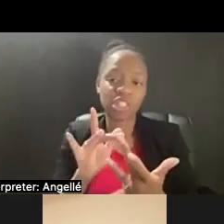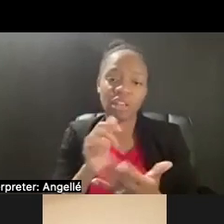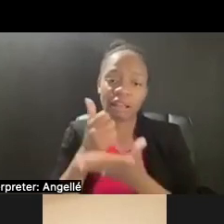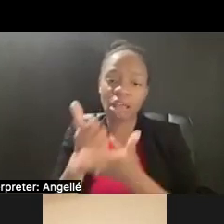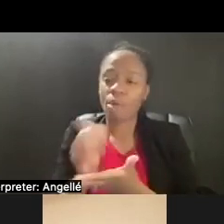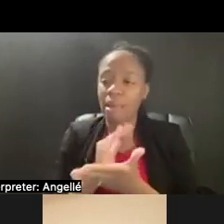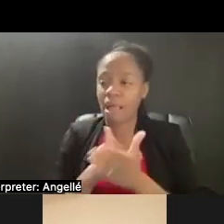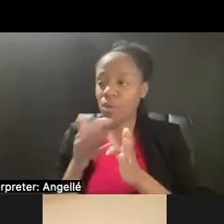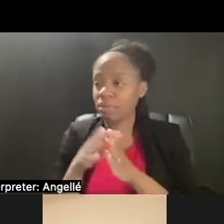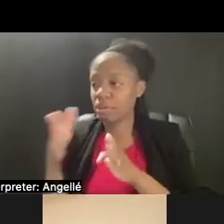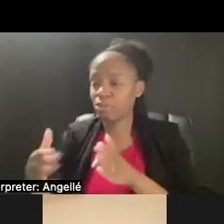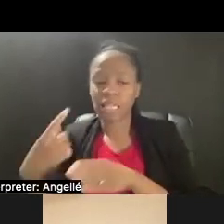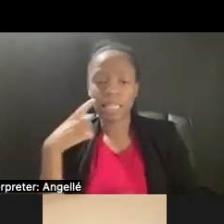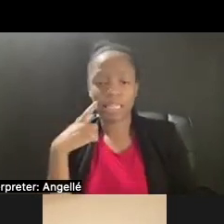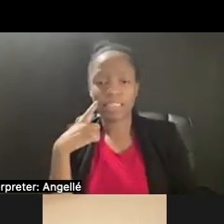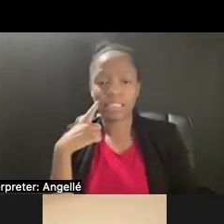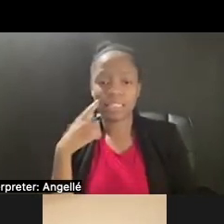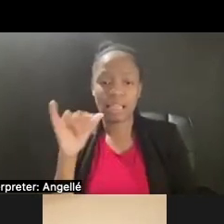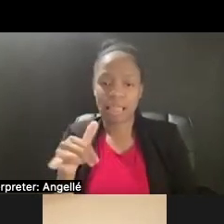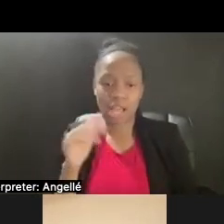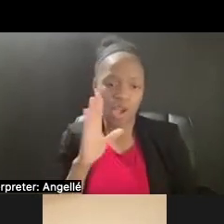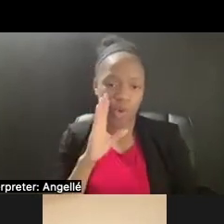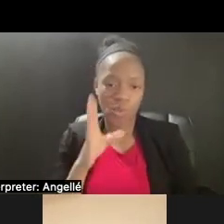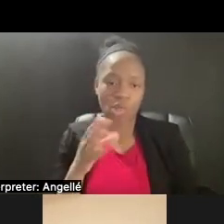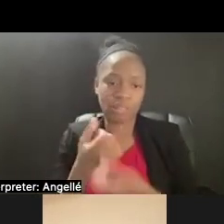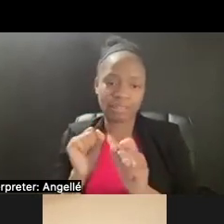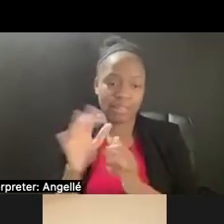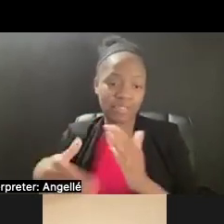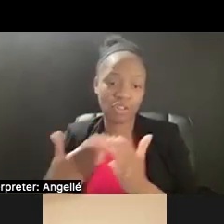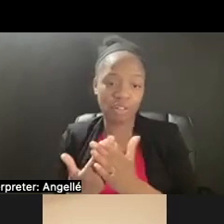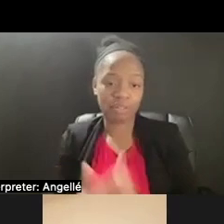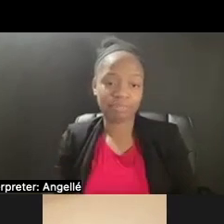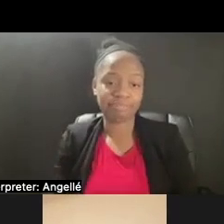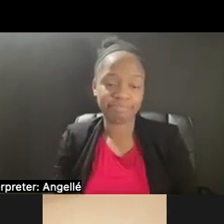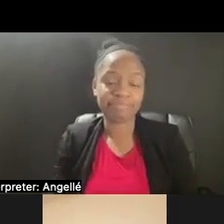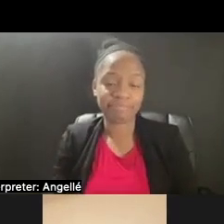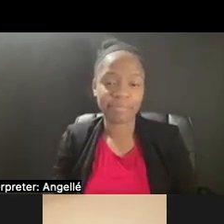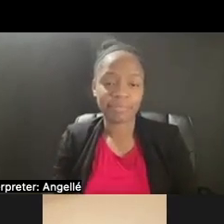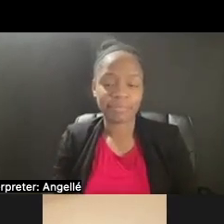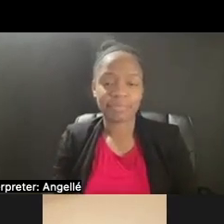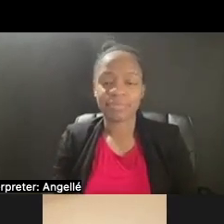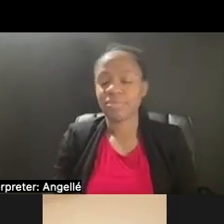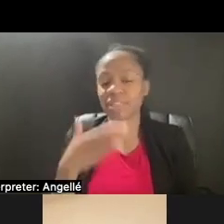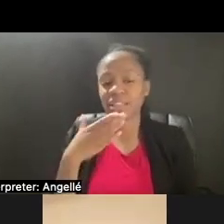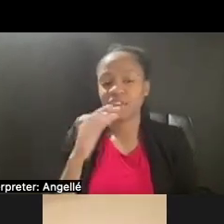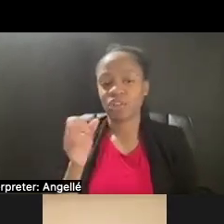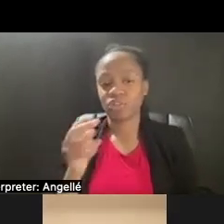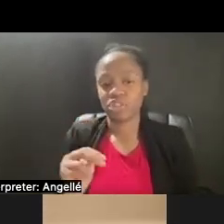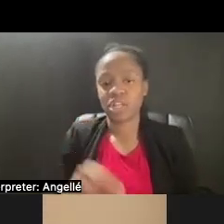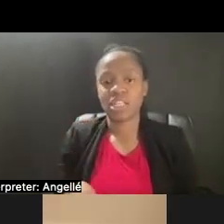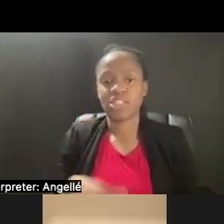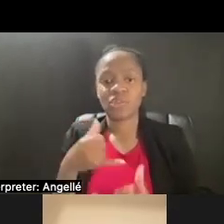think that's what will save us all. So. Thank you, John. And we have Sylvester